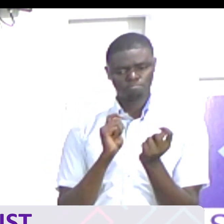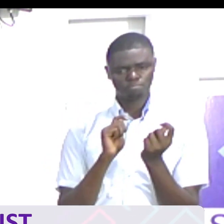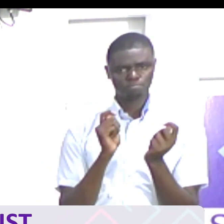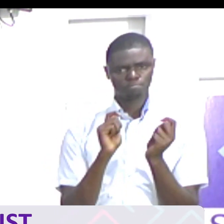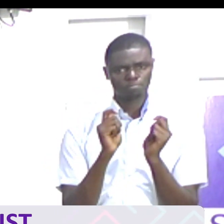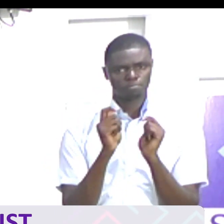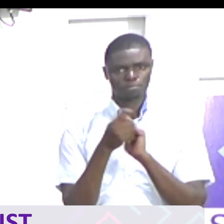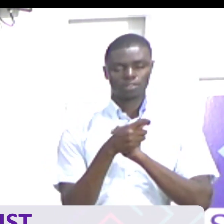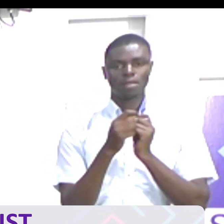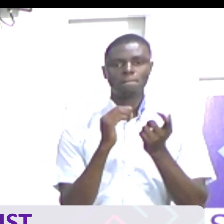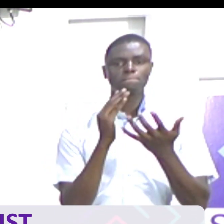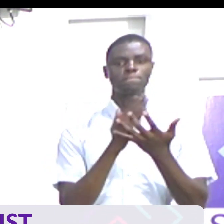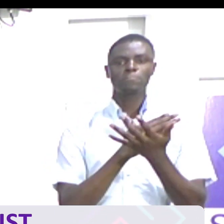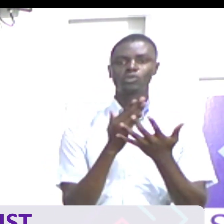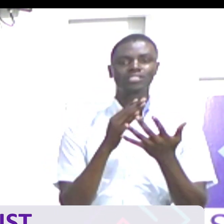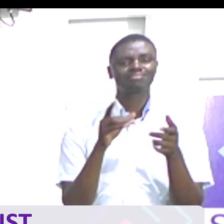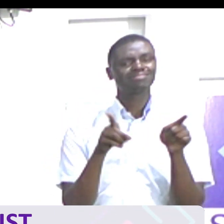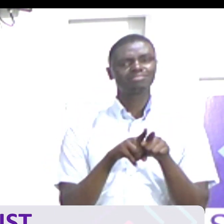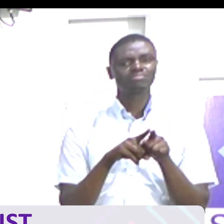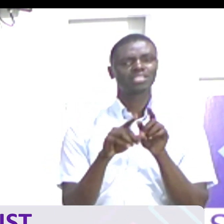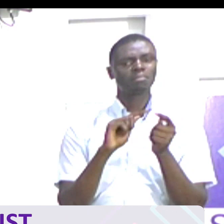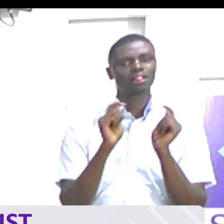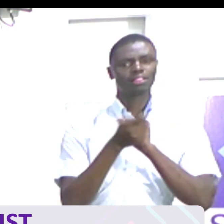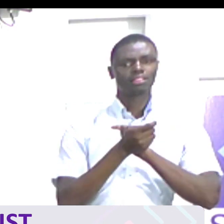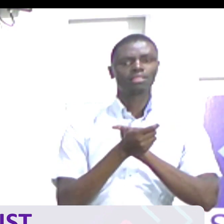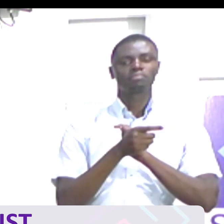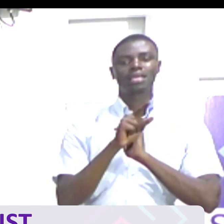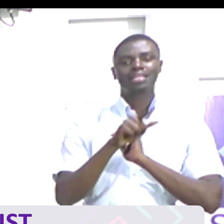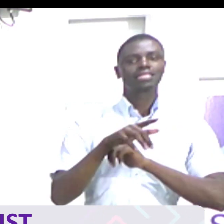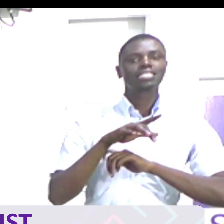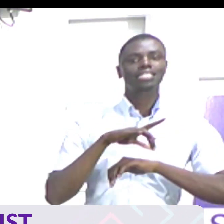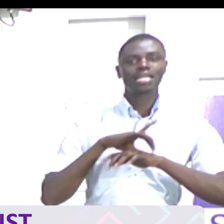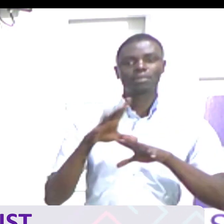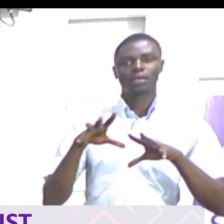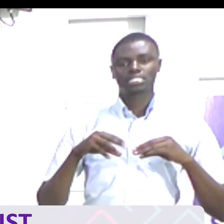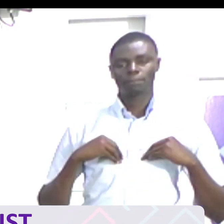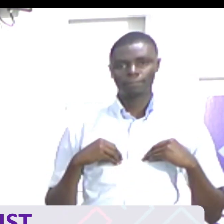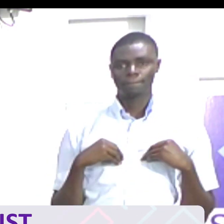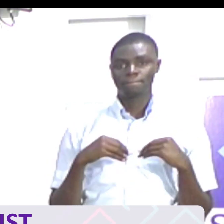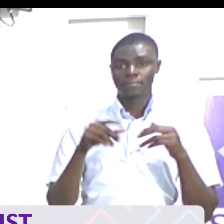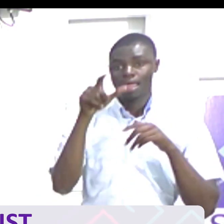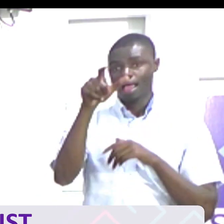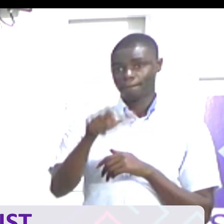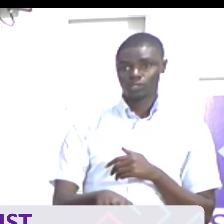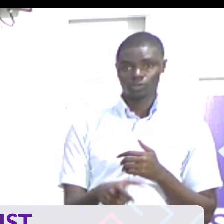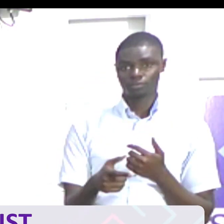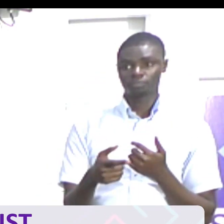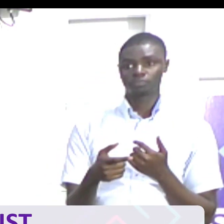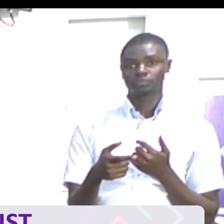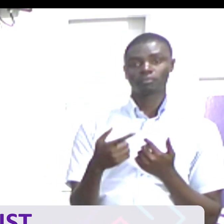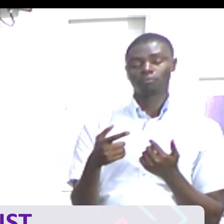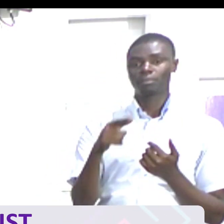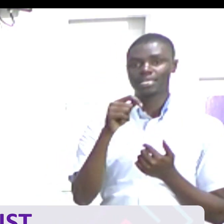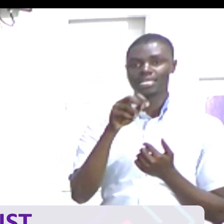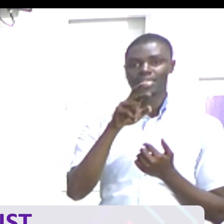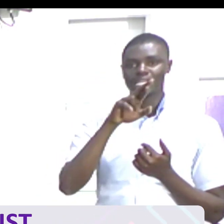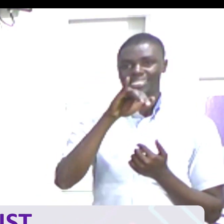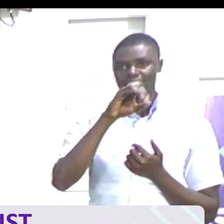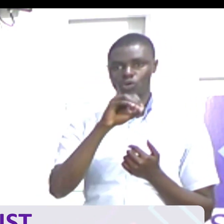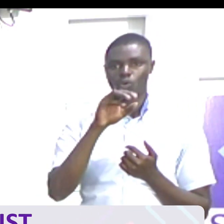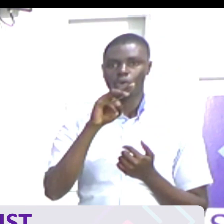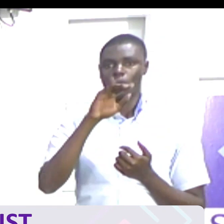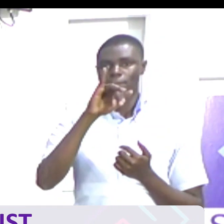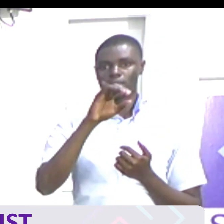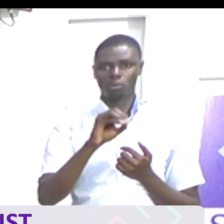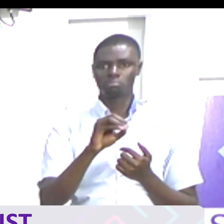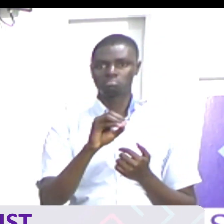Hata muziki yenyewe ime-evolve. Kila kitu These artists have embraced. Mtu kama for example, kijana kama Triomio. He's a